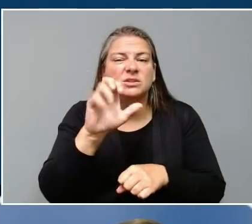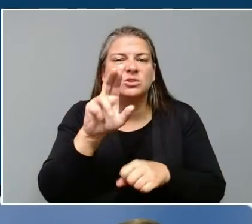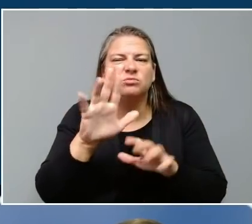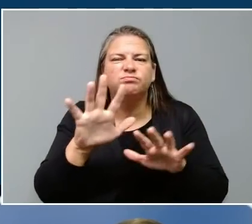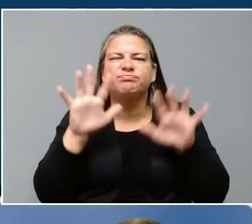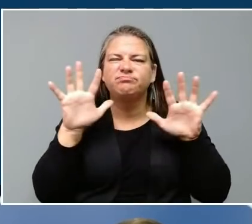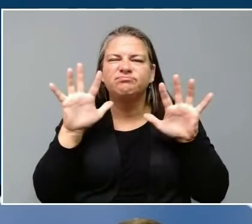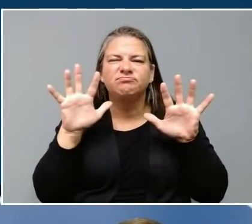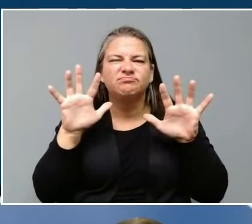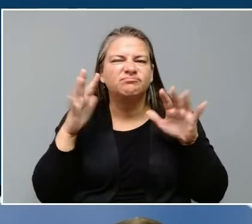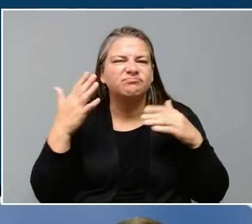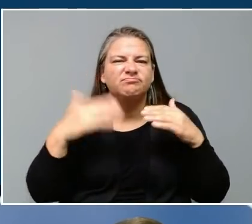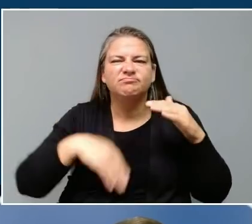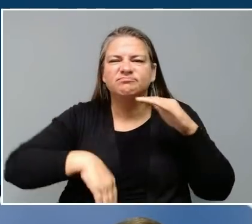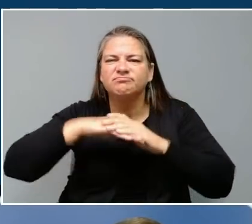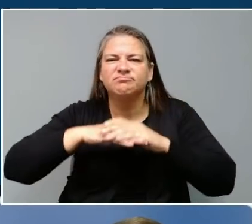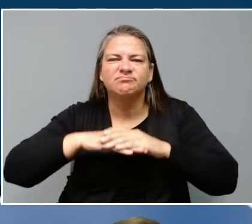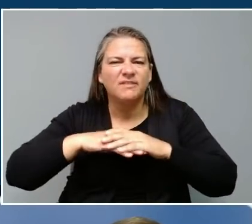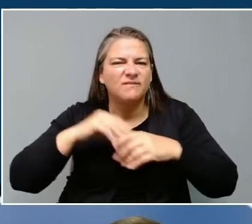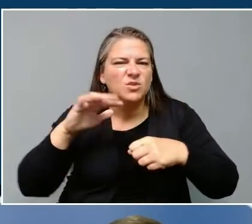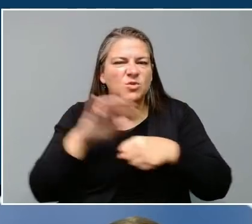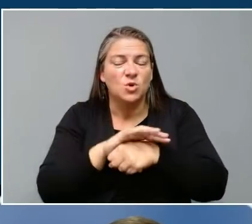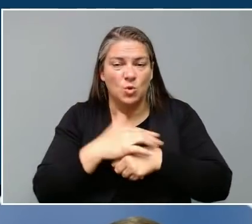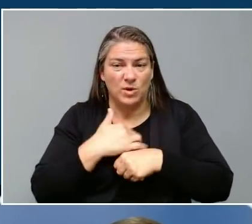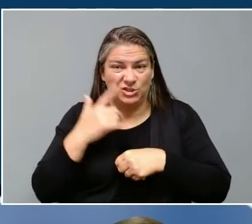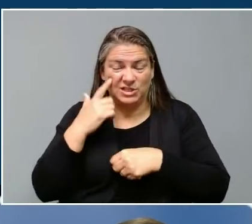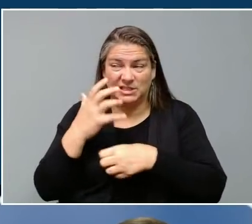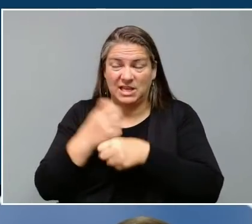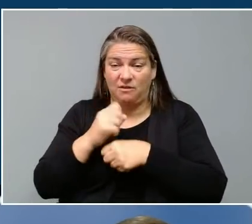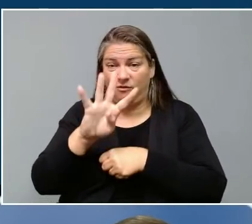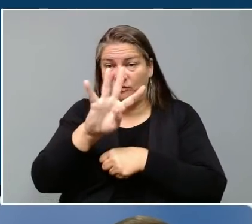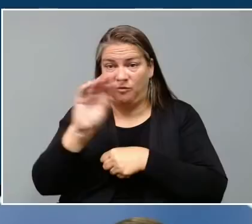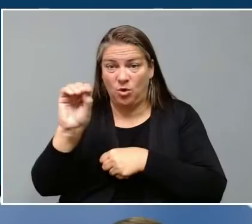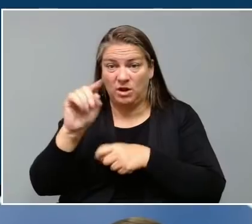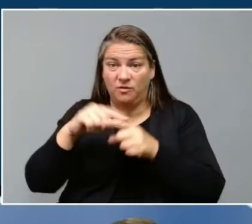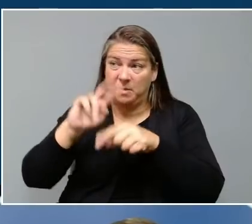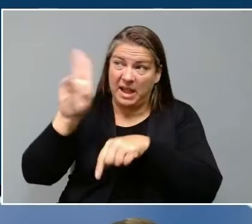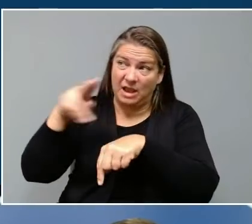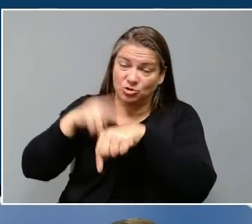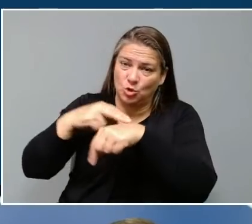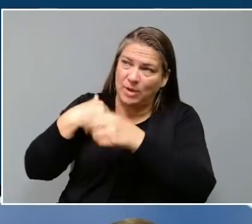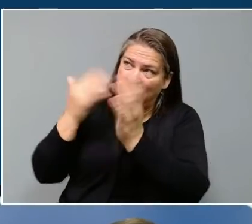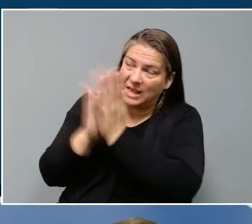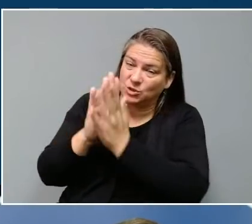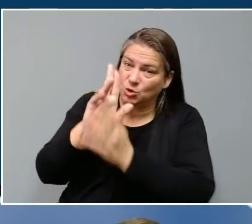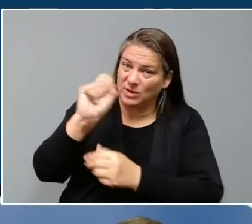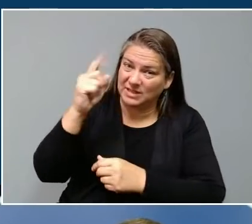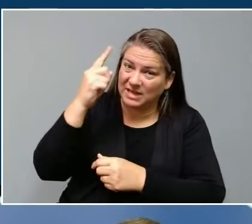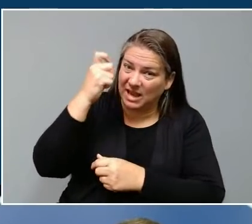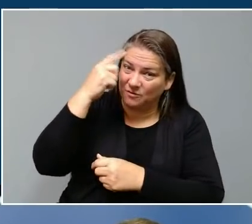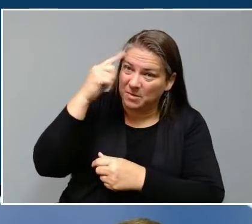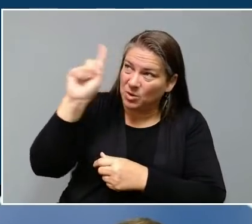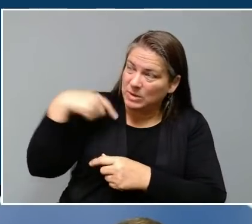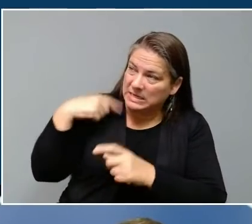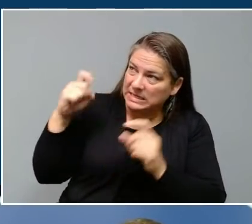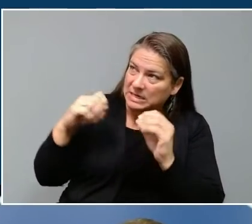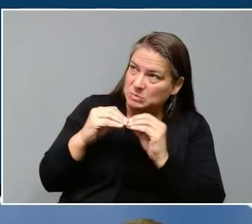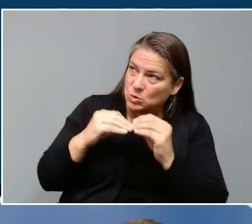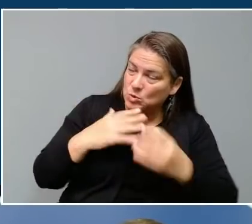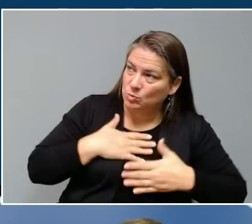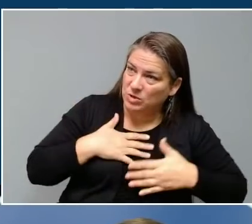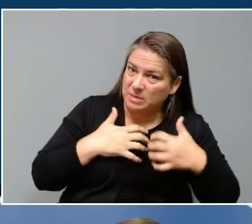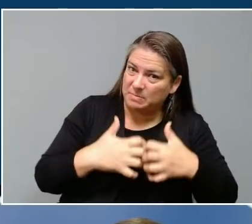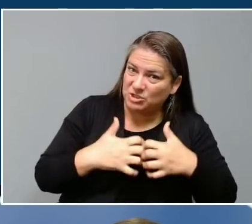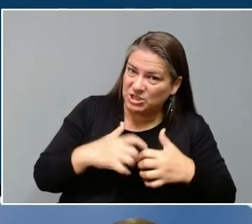just got 40 additional ventilators from the national stockpile. We had to ask the U.S. government for more ventilators. We have them